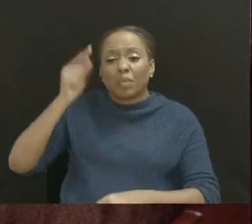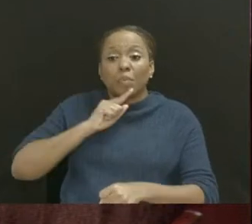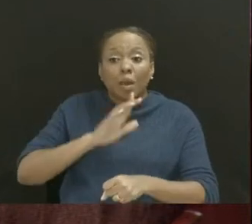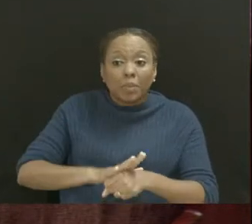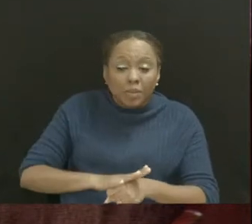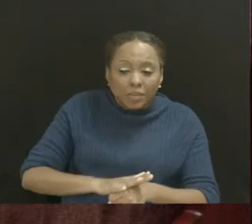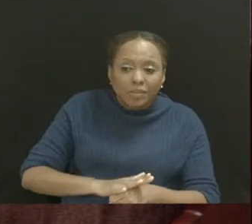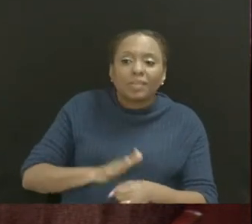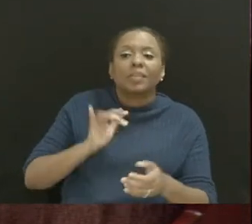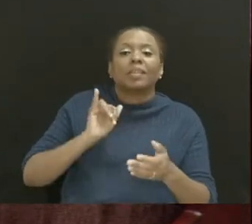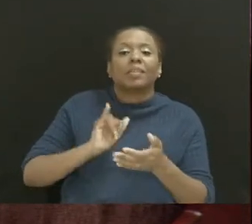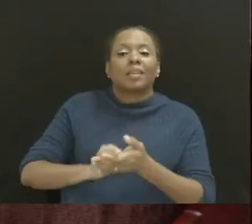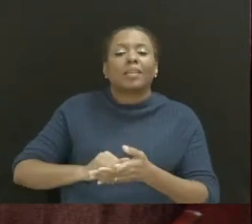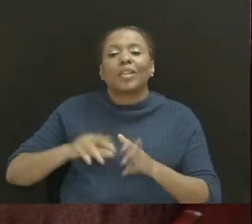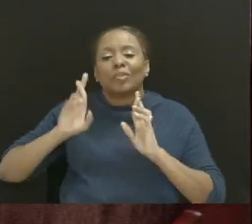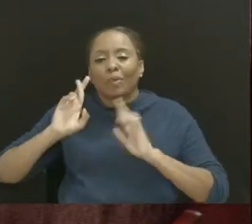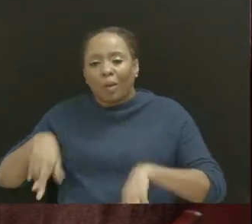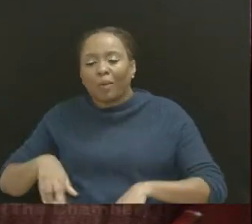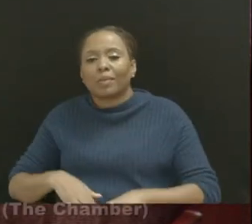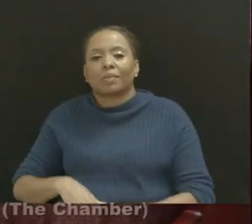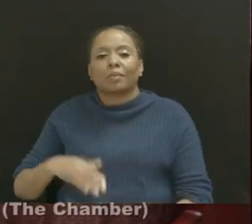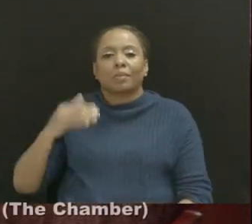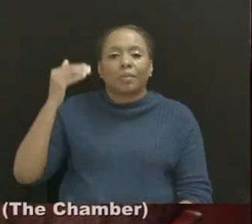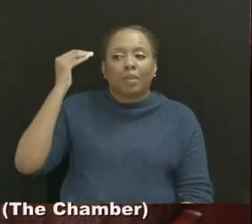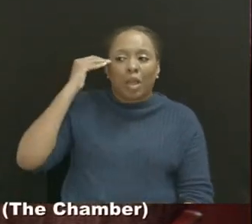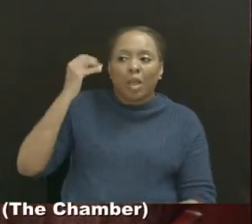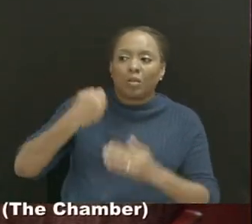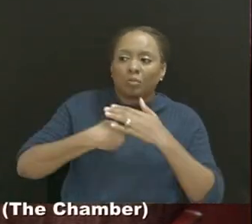We know that COVID-19 has played a